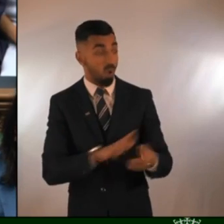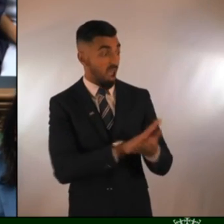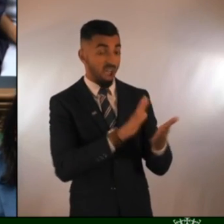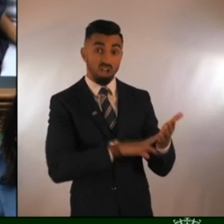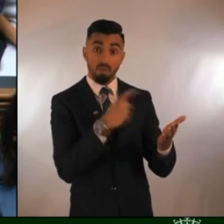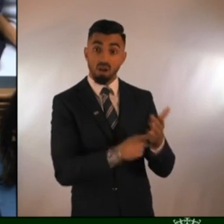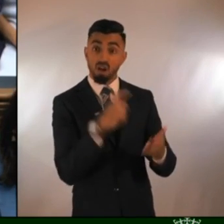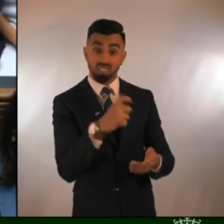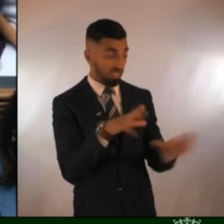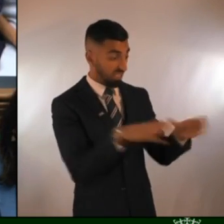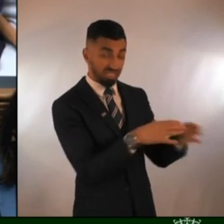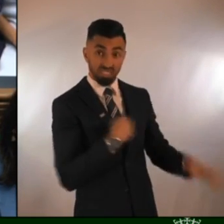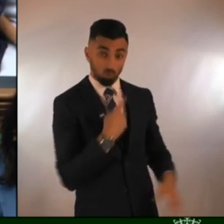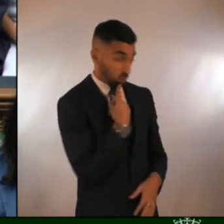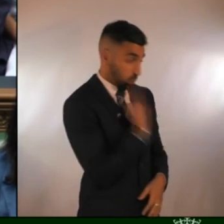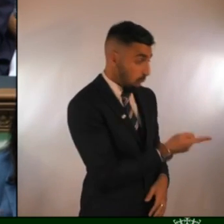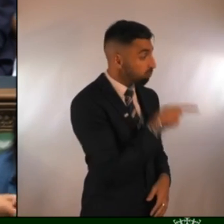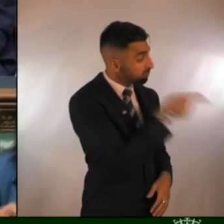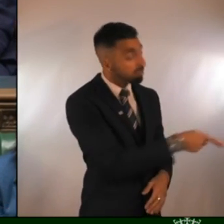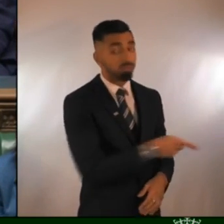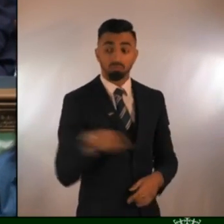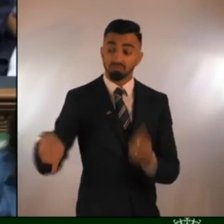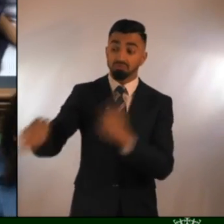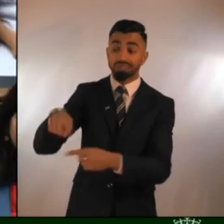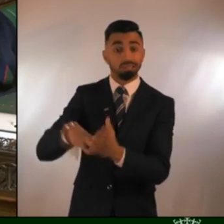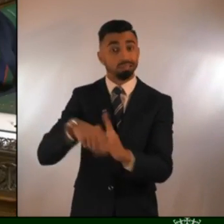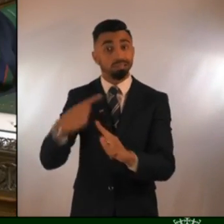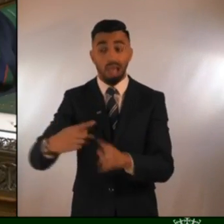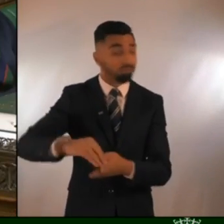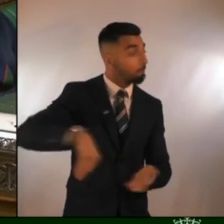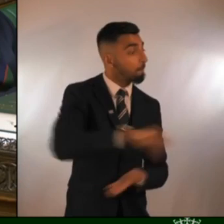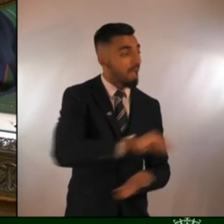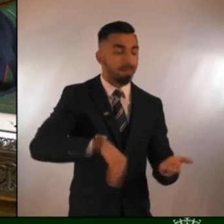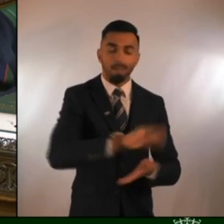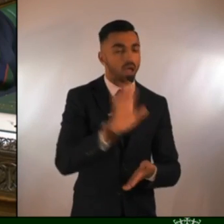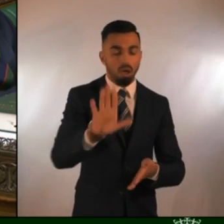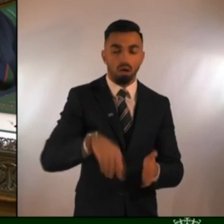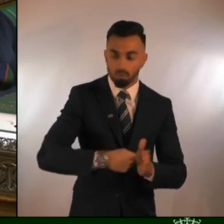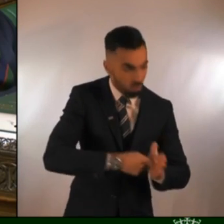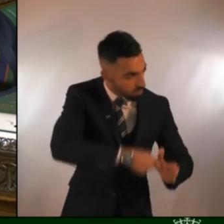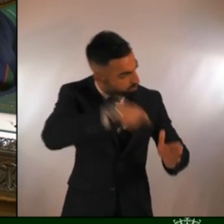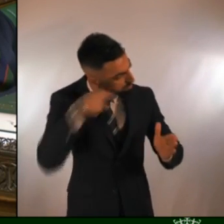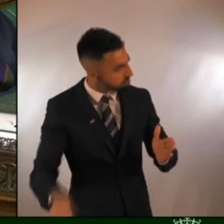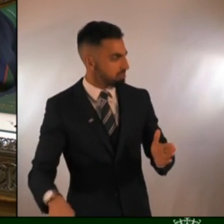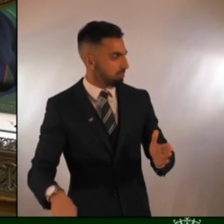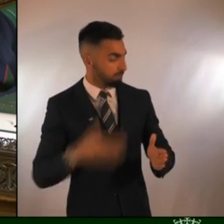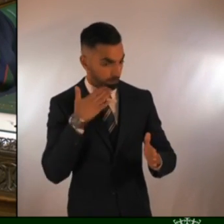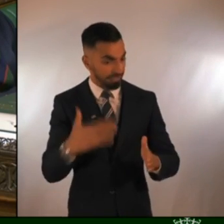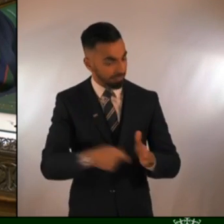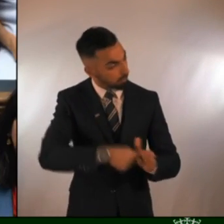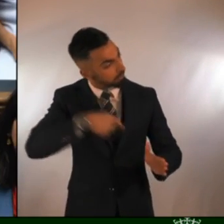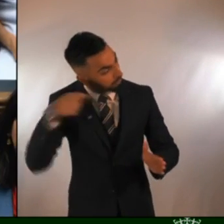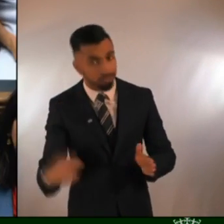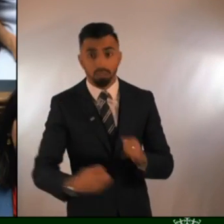and the self-employed to defer tax payments over an agreed period of time. Starting today, there will be a